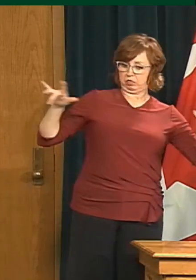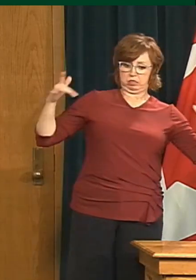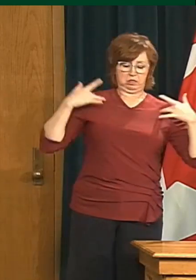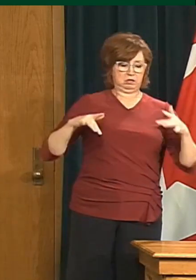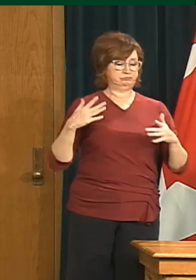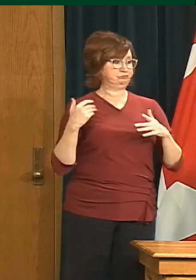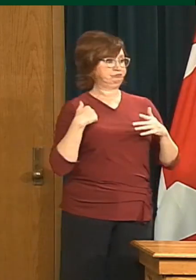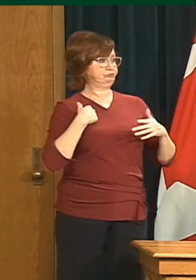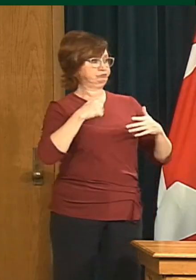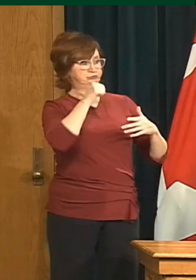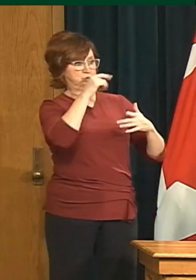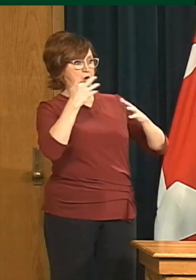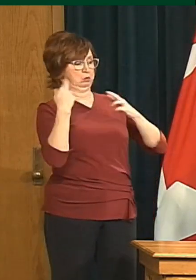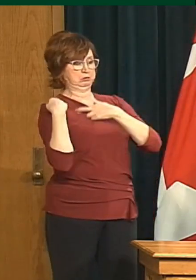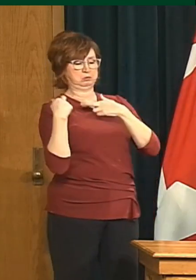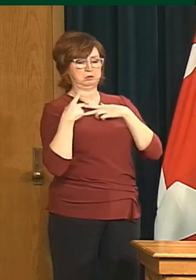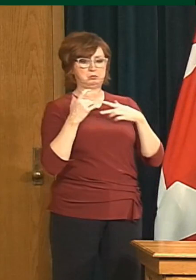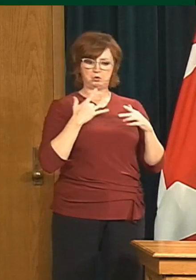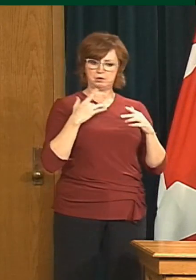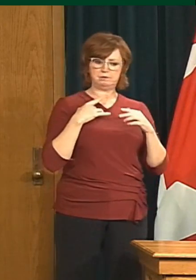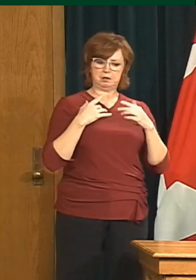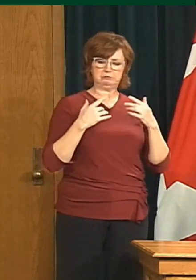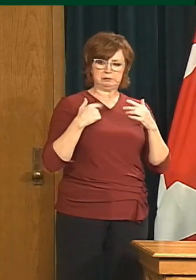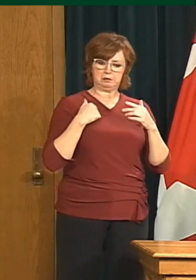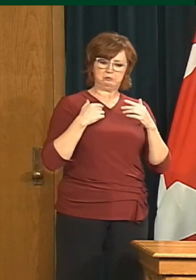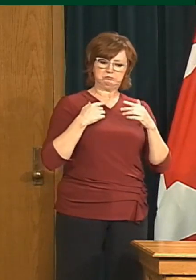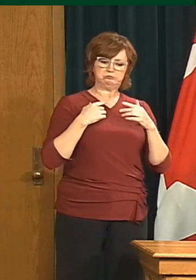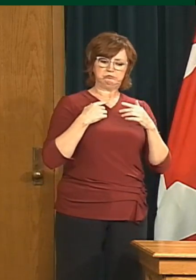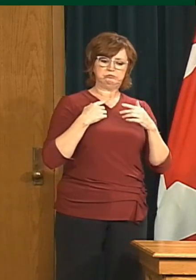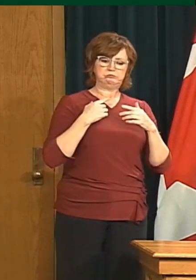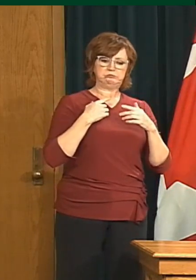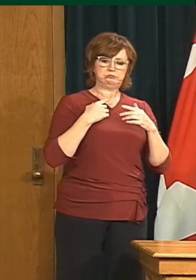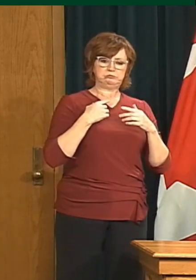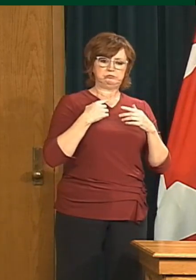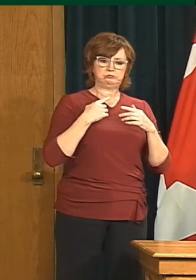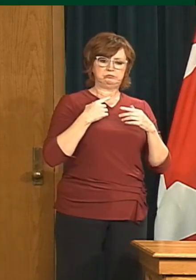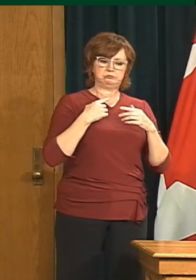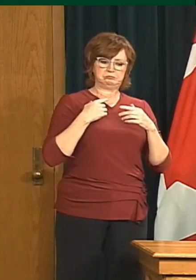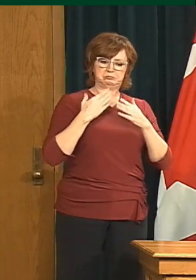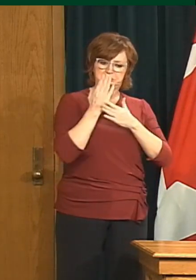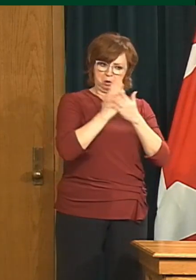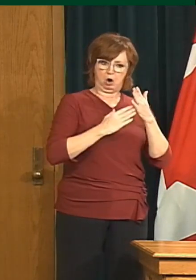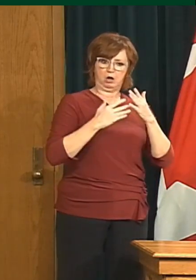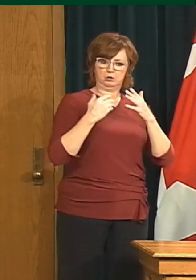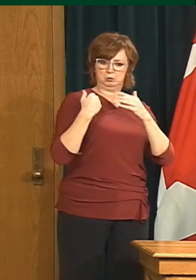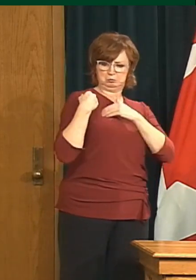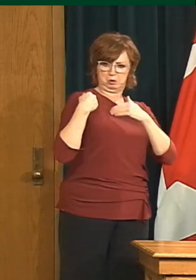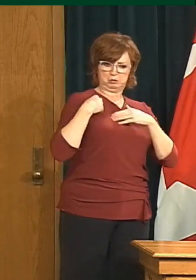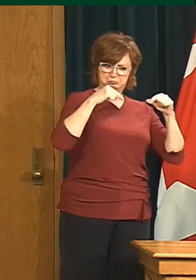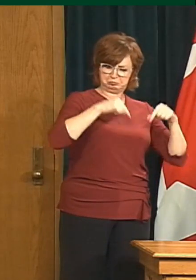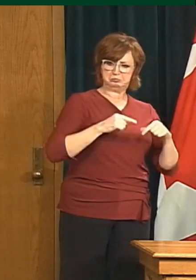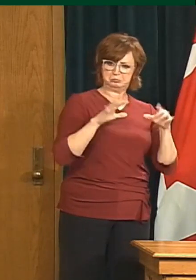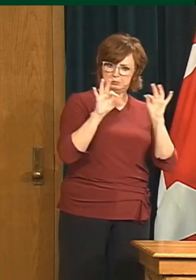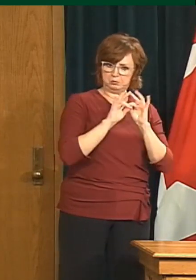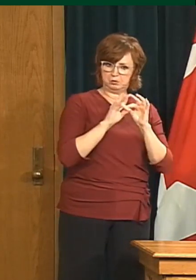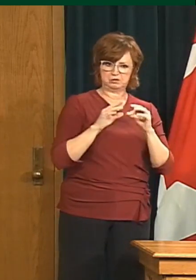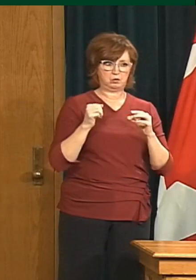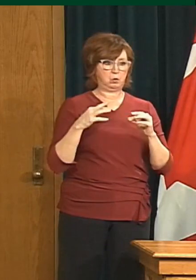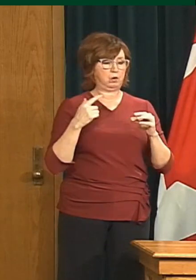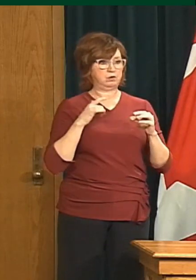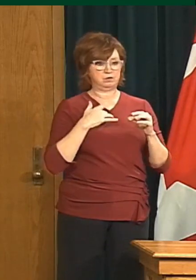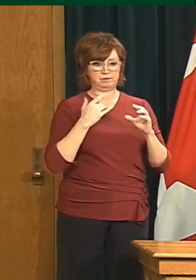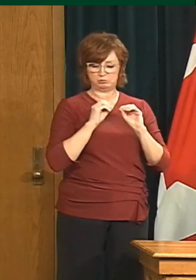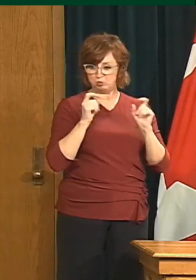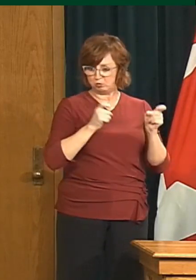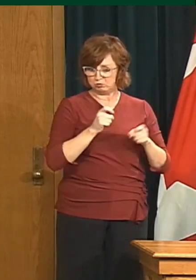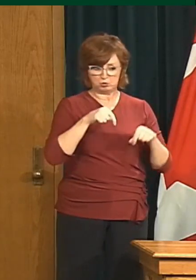and how long it takes us to get back to balance? I mean, what is your government's role? What can you do?